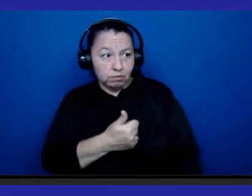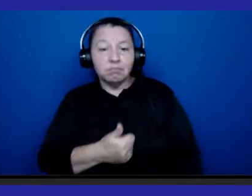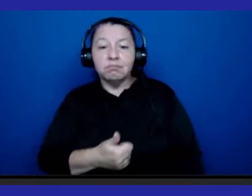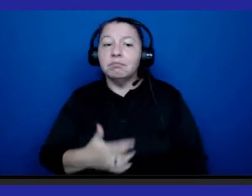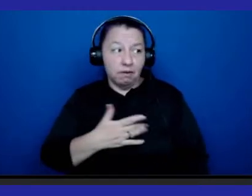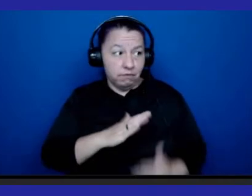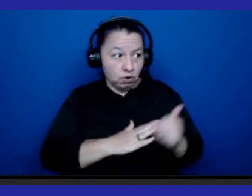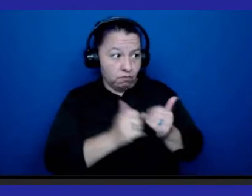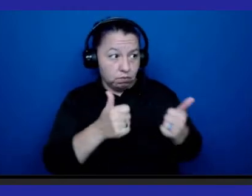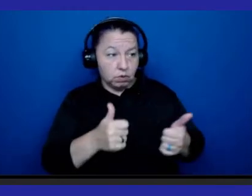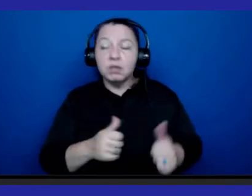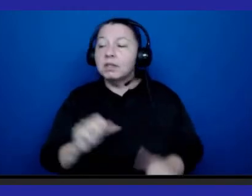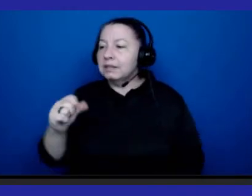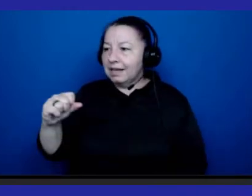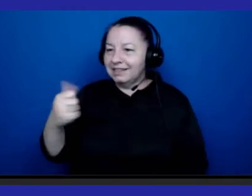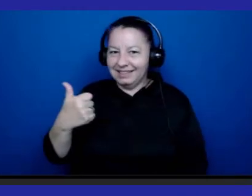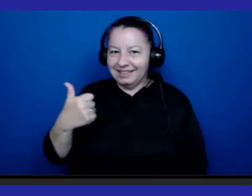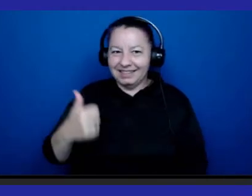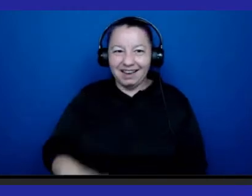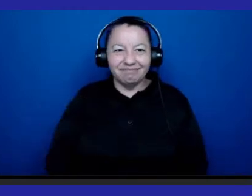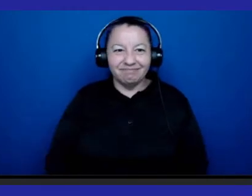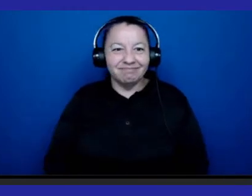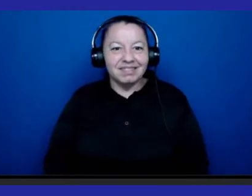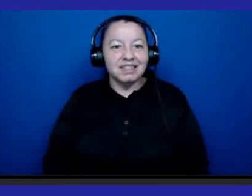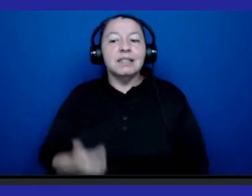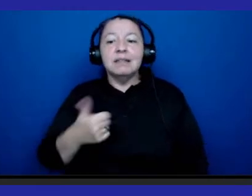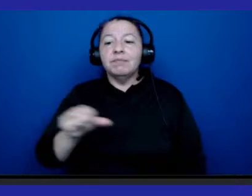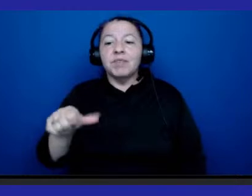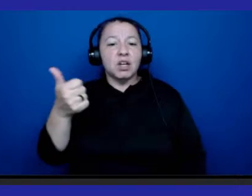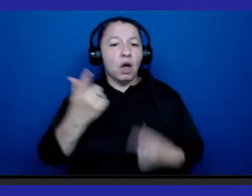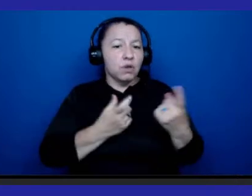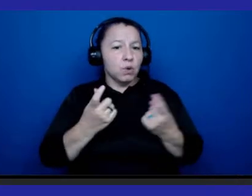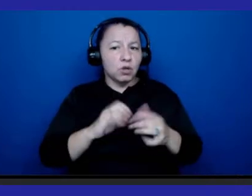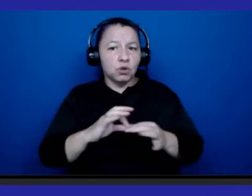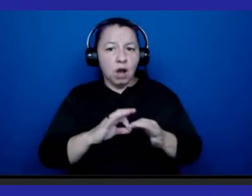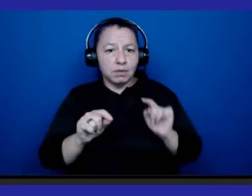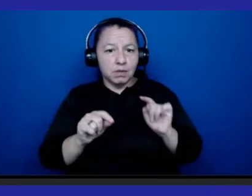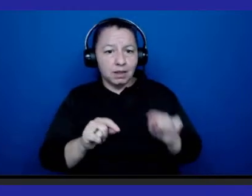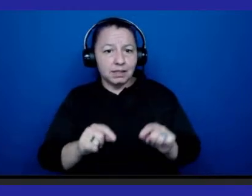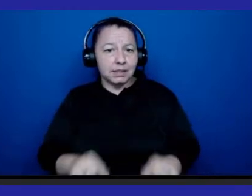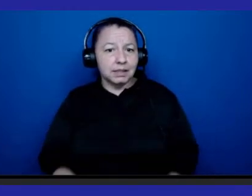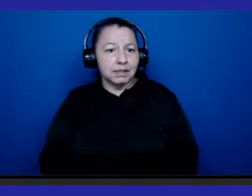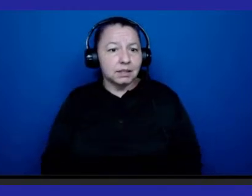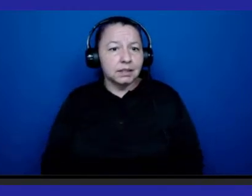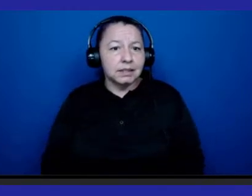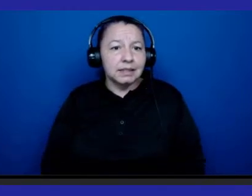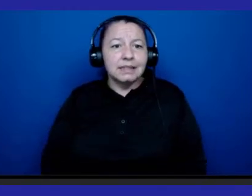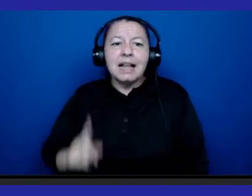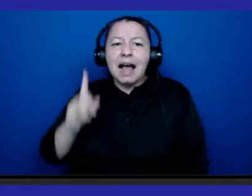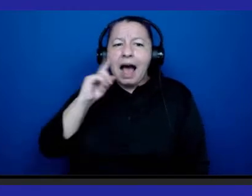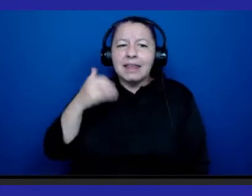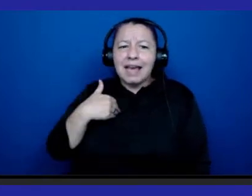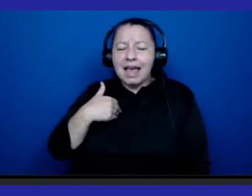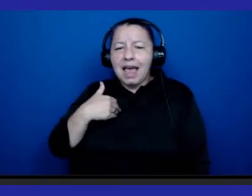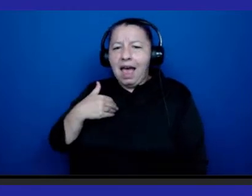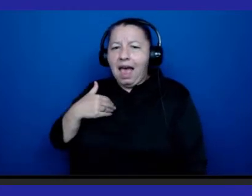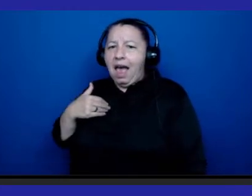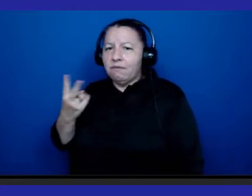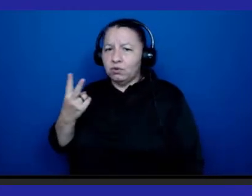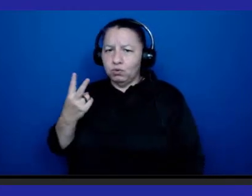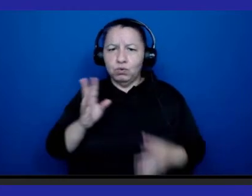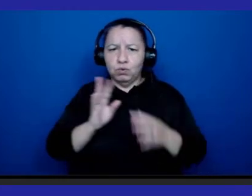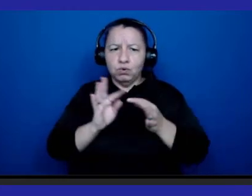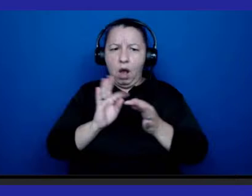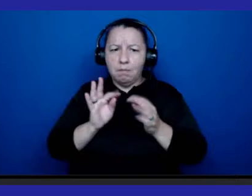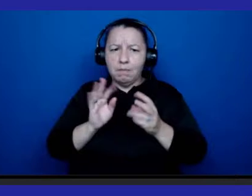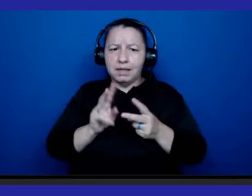okay. Thank you. Yes, Any other questions, comments? I think I just have 2 comments. Again, I